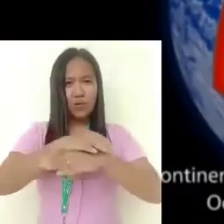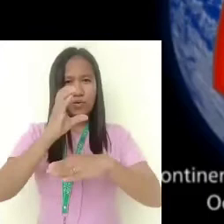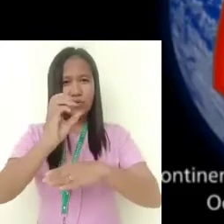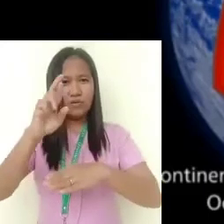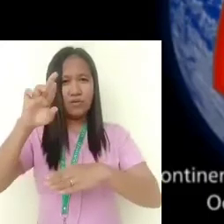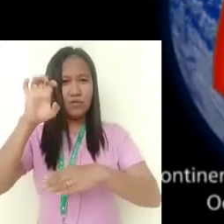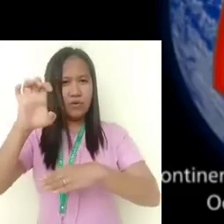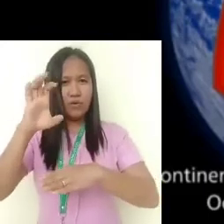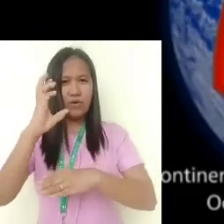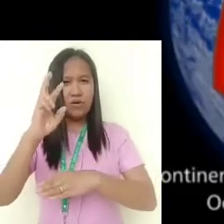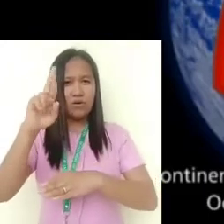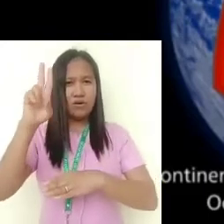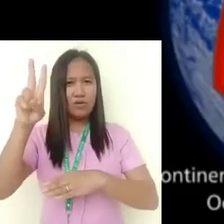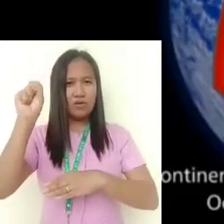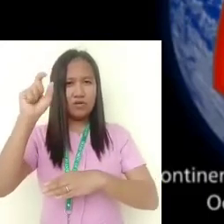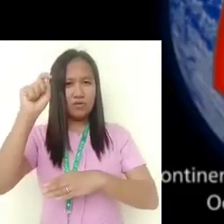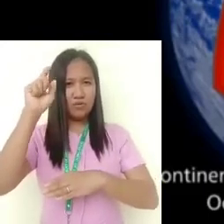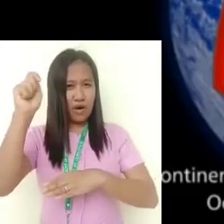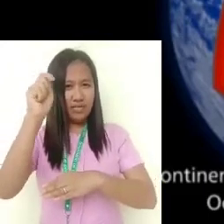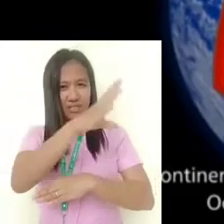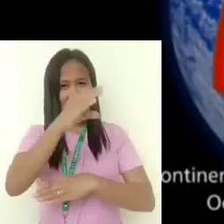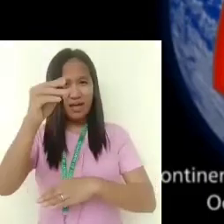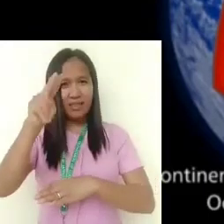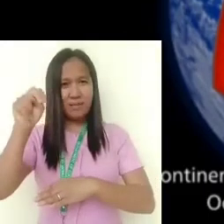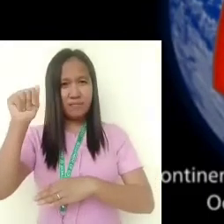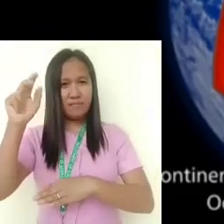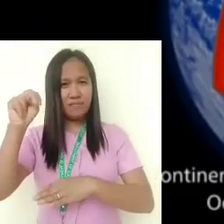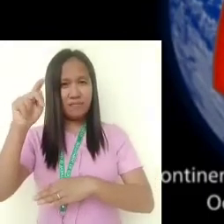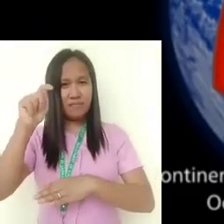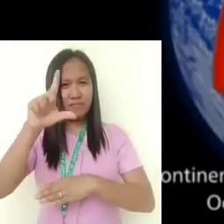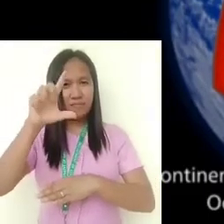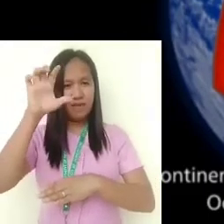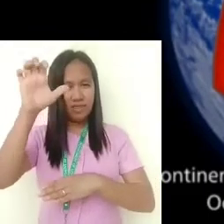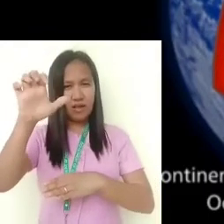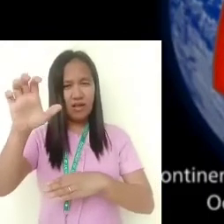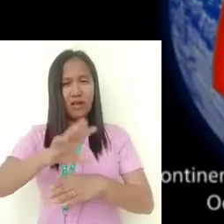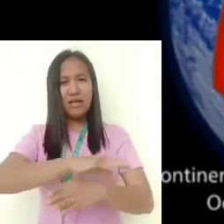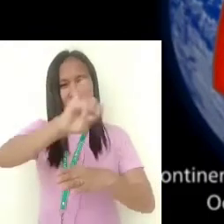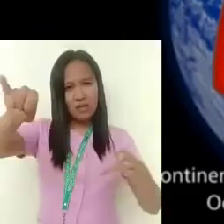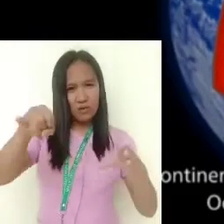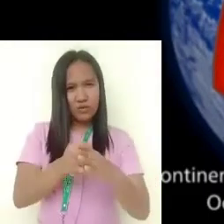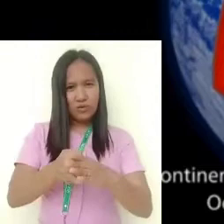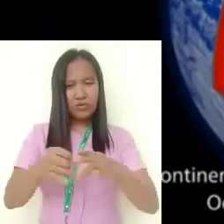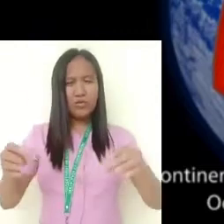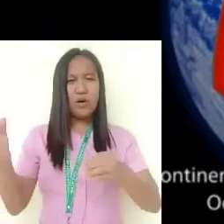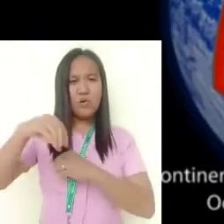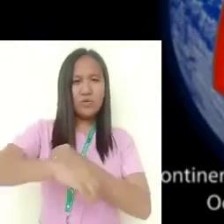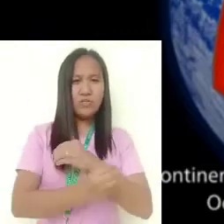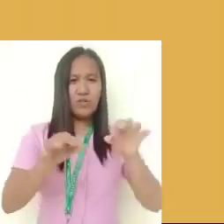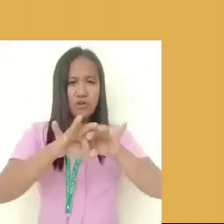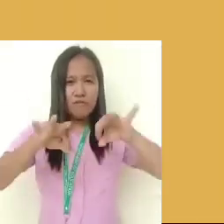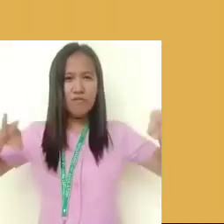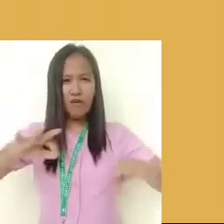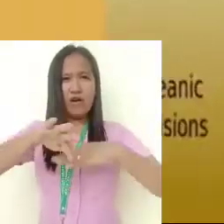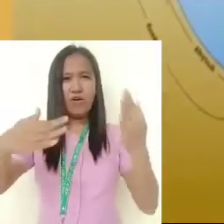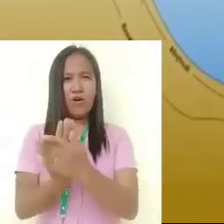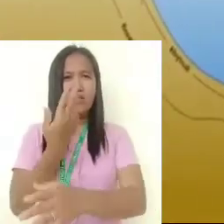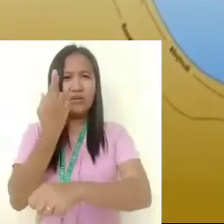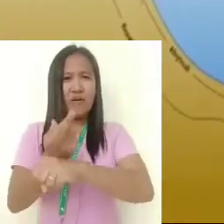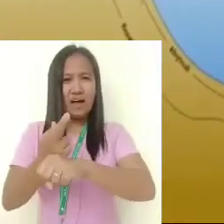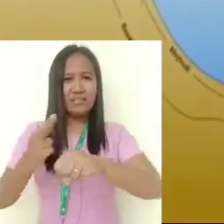core, crust, and the mantle. It includes ocean floor, all the rocks on the surface,